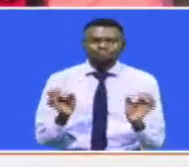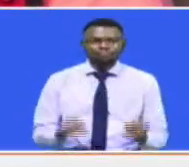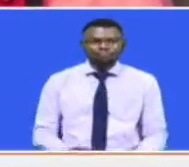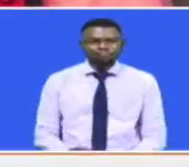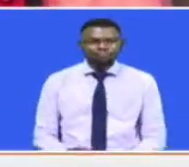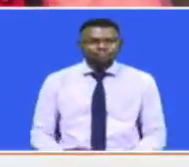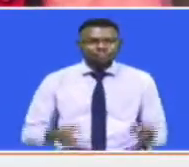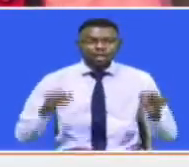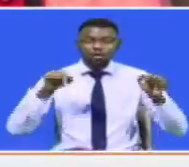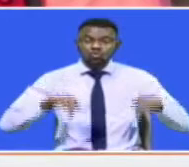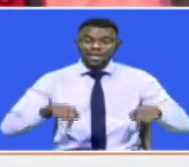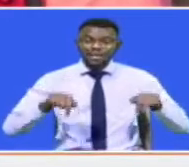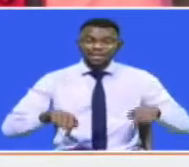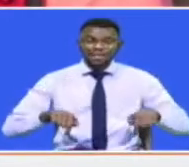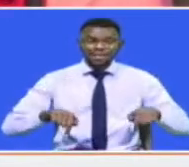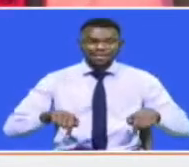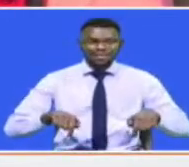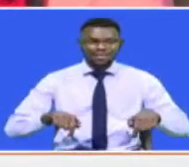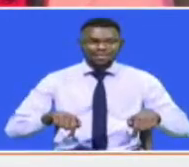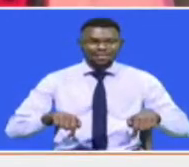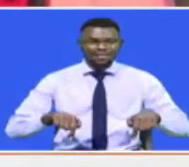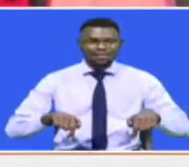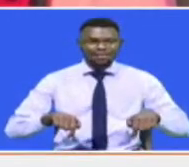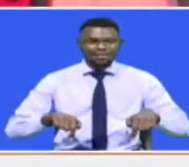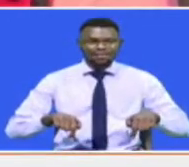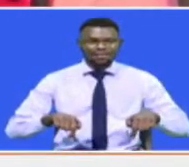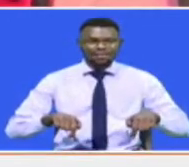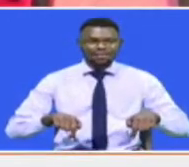Leo tuliweza ku